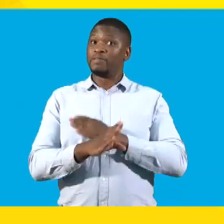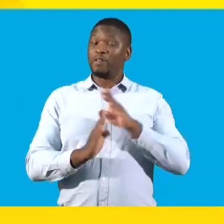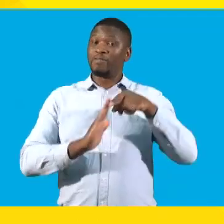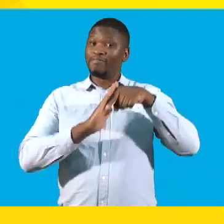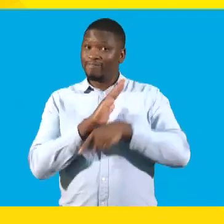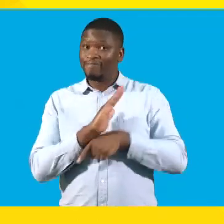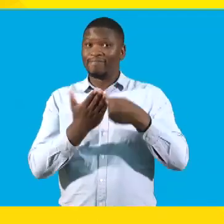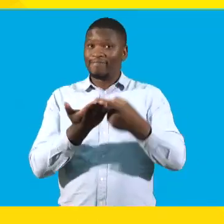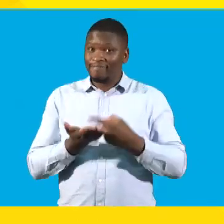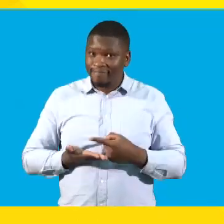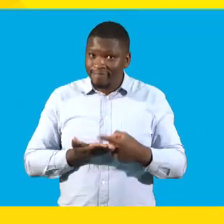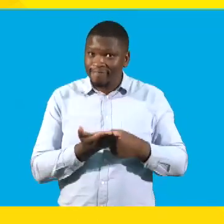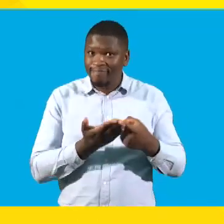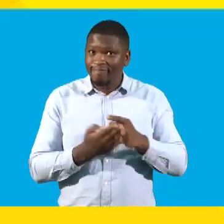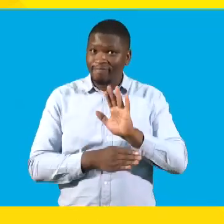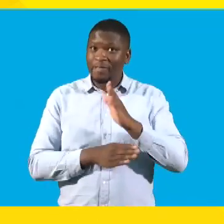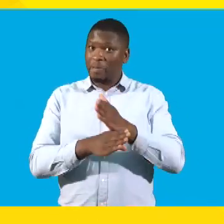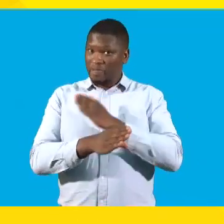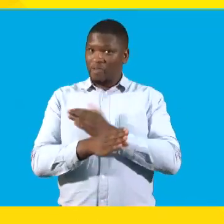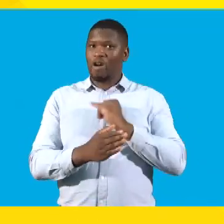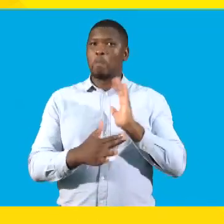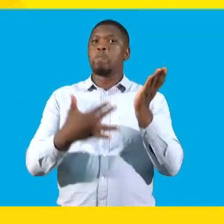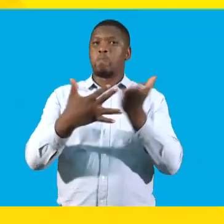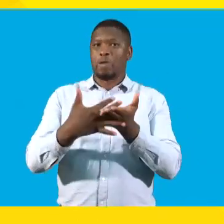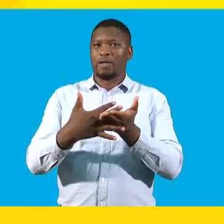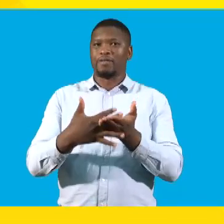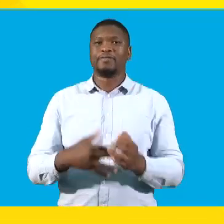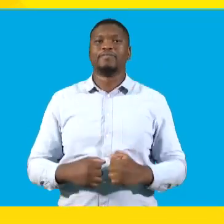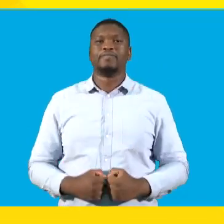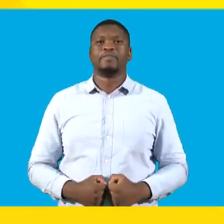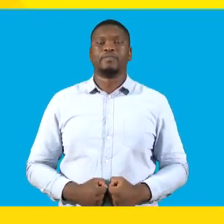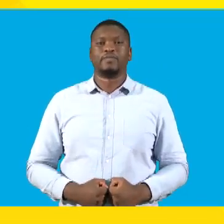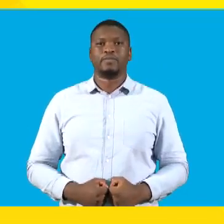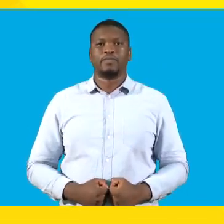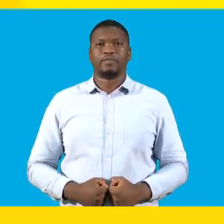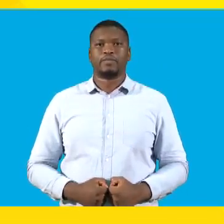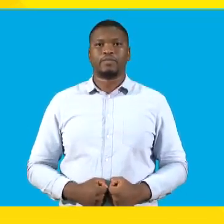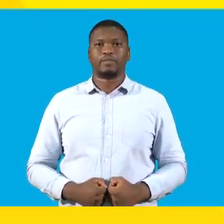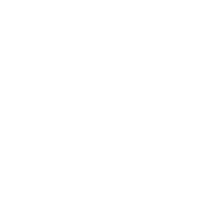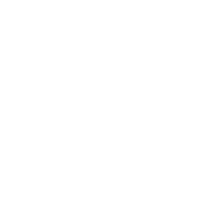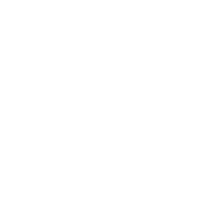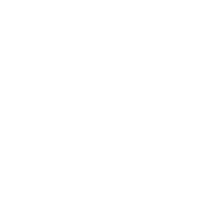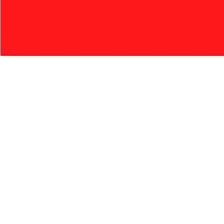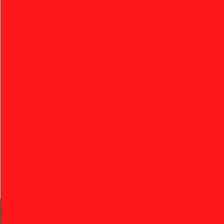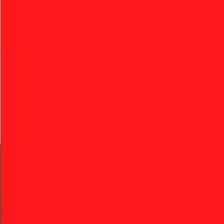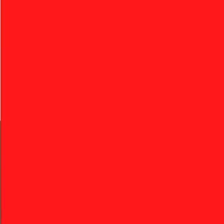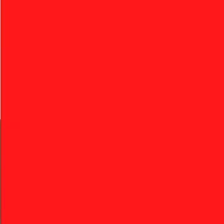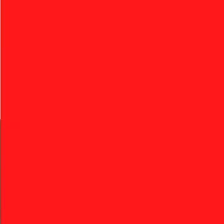However, before we delve any further into today's lesson, let's take a short commercial break.